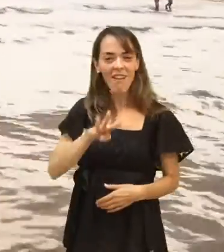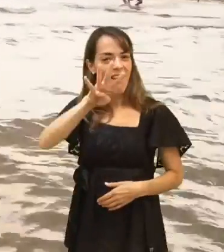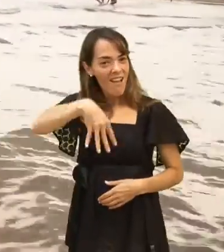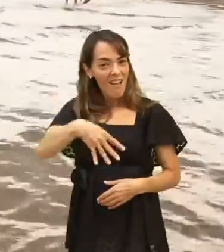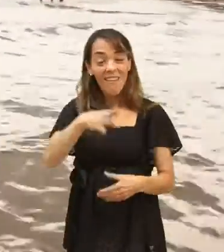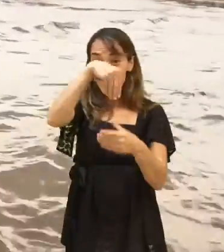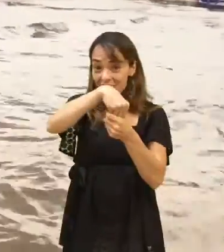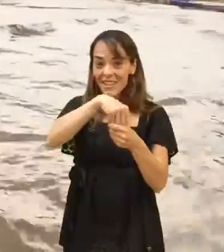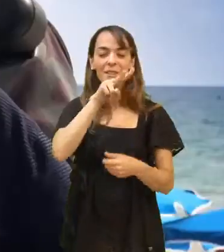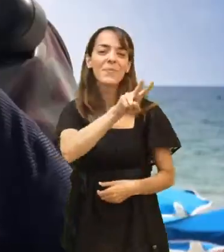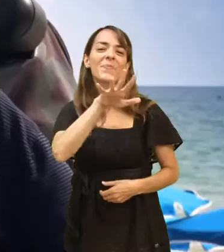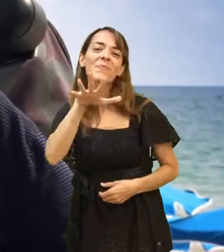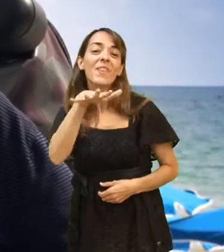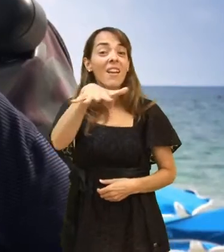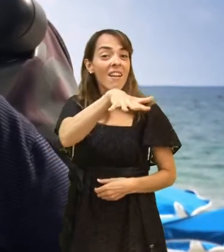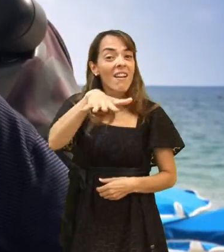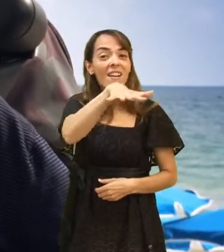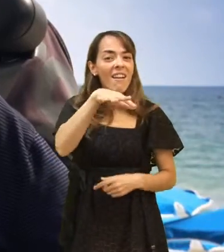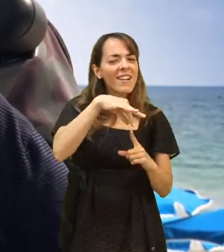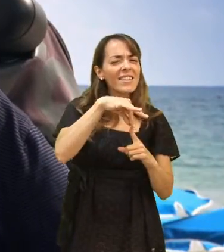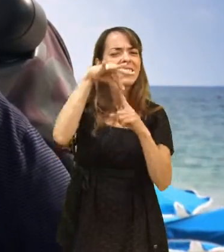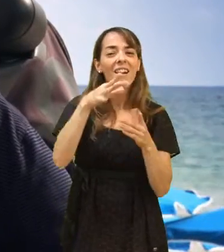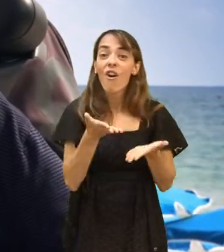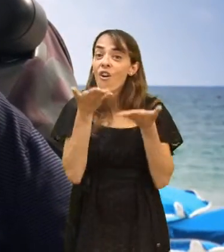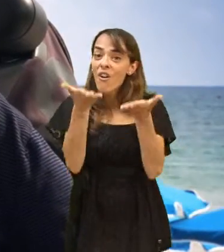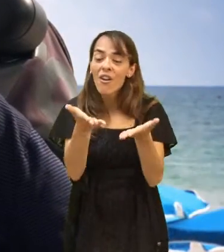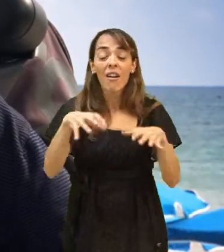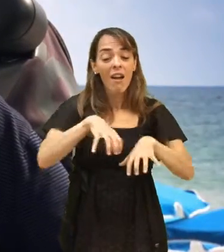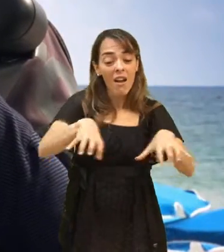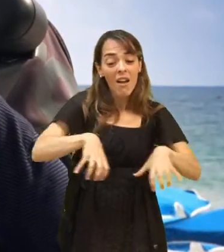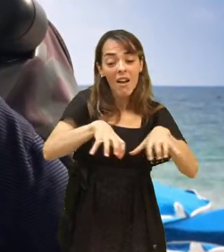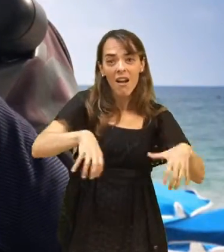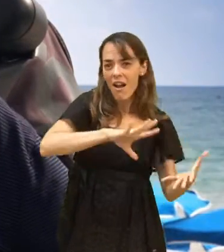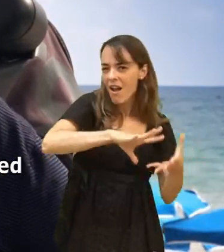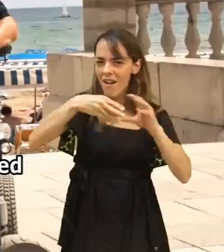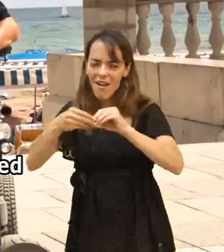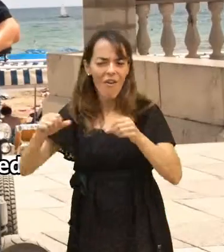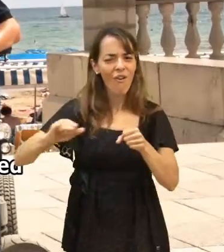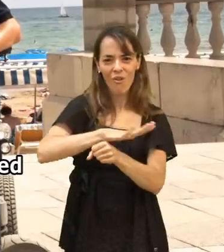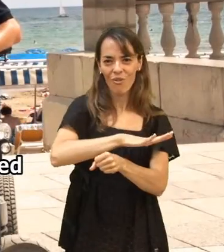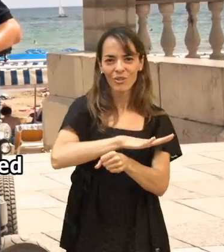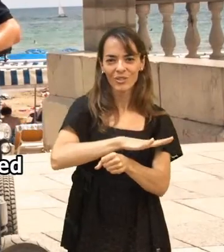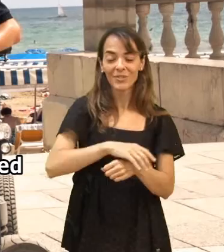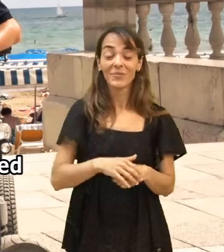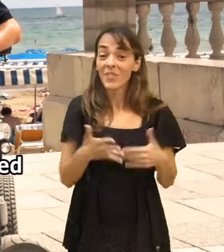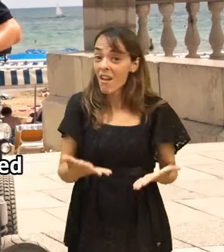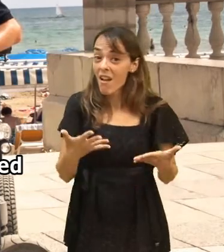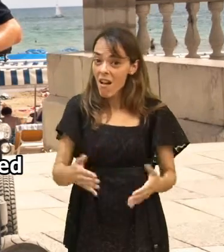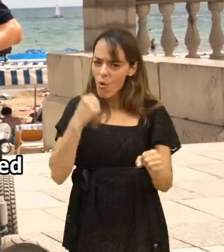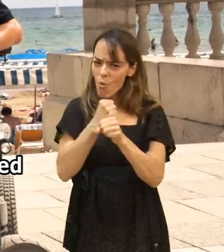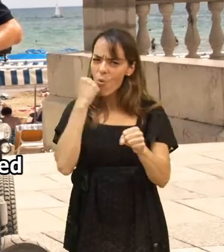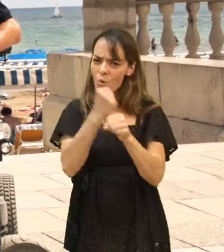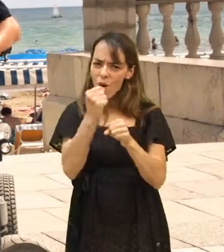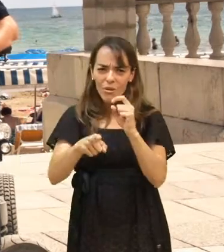Today, Catalonia has 25 fabulous destinations offering fully adapted activities and is working hard to be fully adapted in the